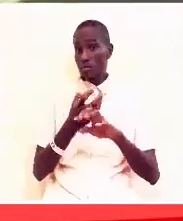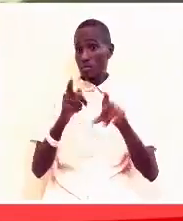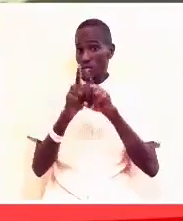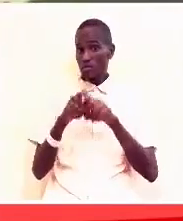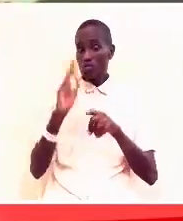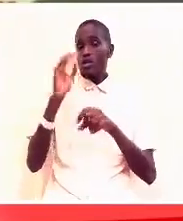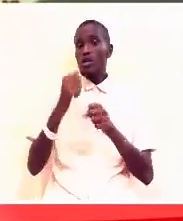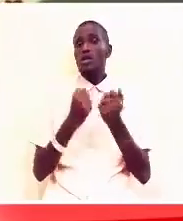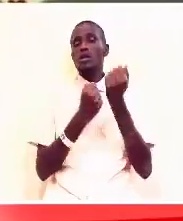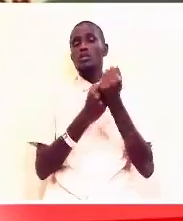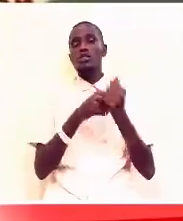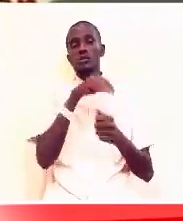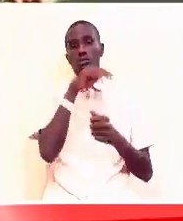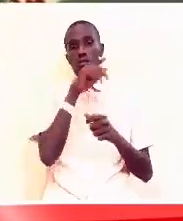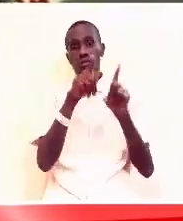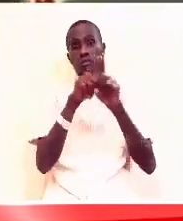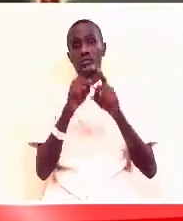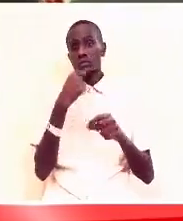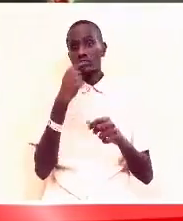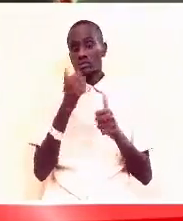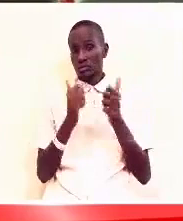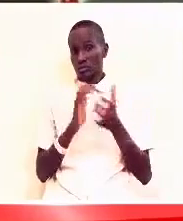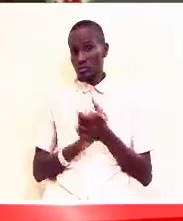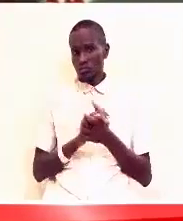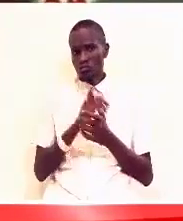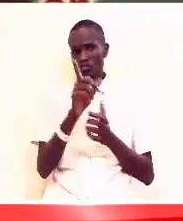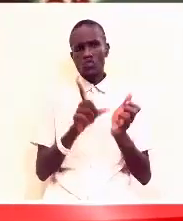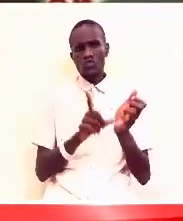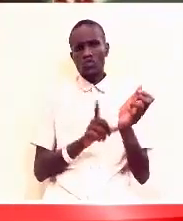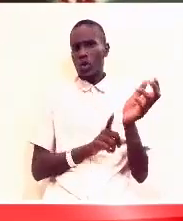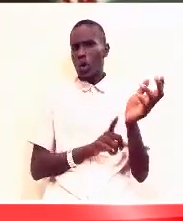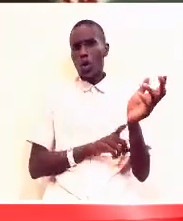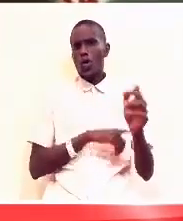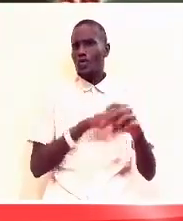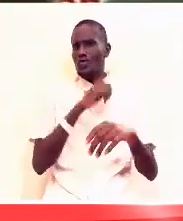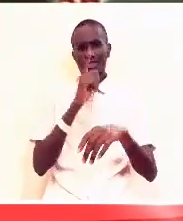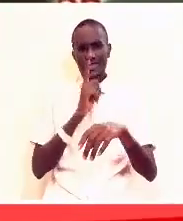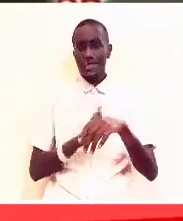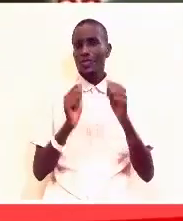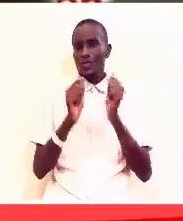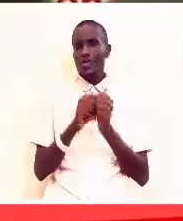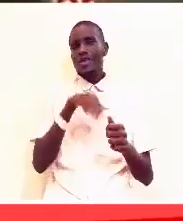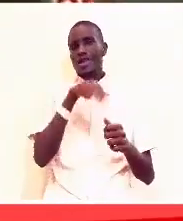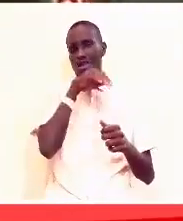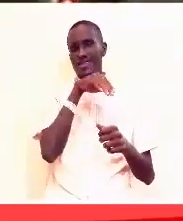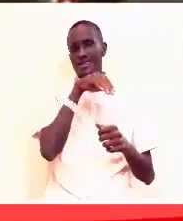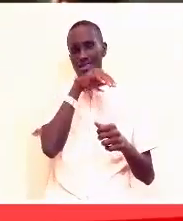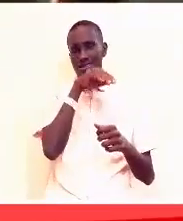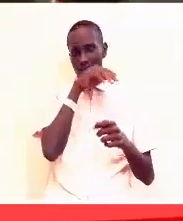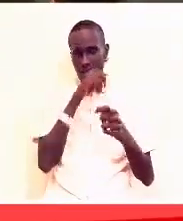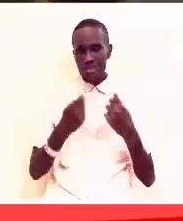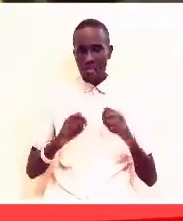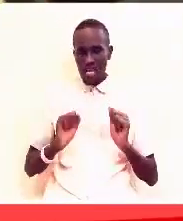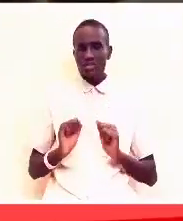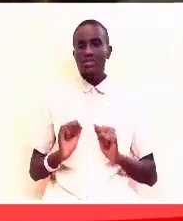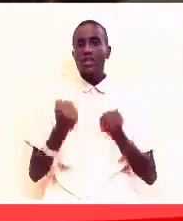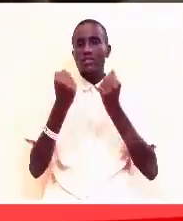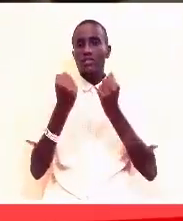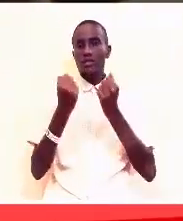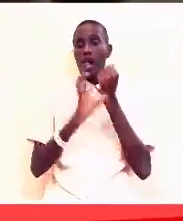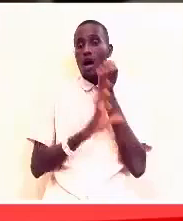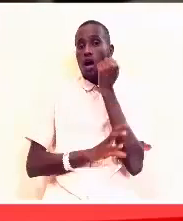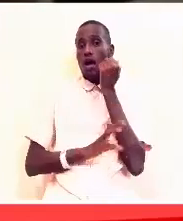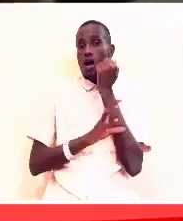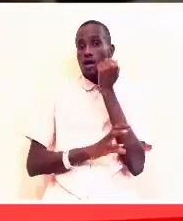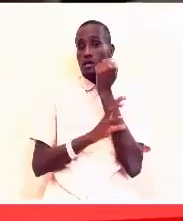Raila Odinga akiuga moimite haraya hari kugeria gukombora bururi uyu na kuga mari na mwihoko matanya mothe ma